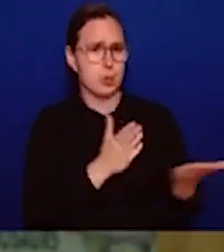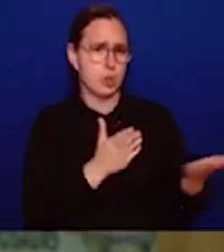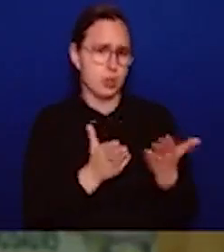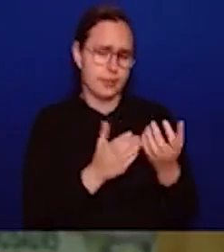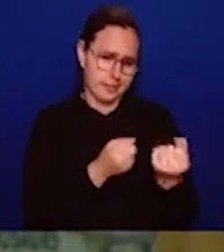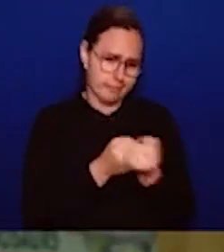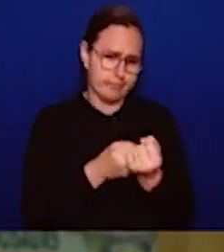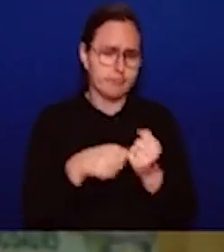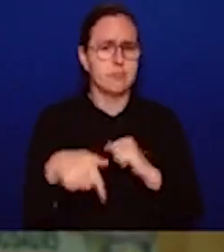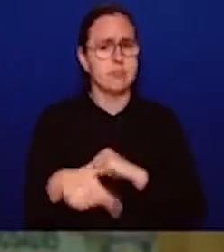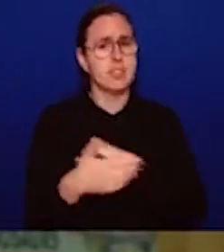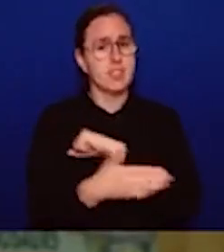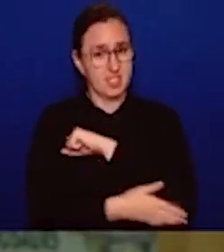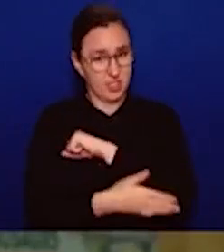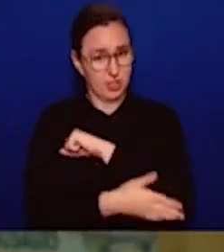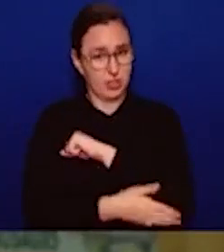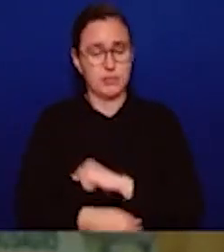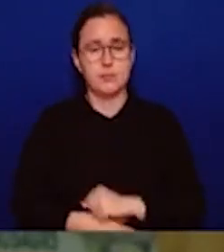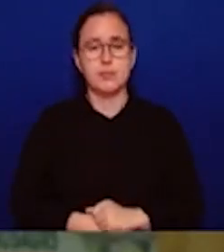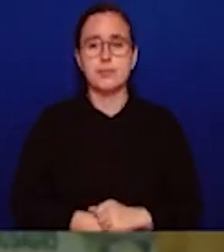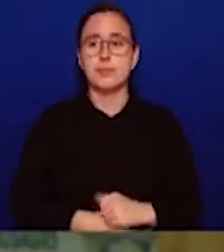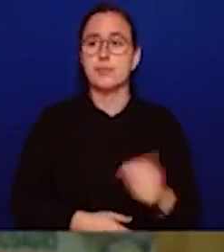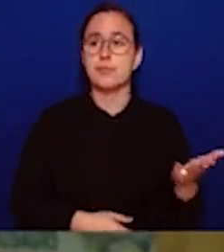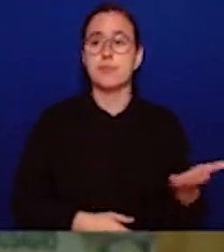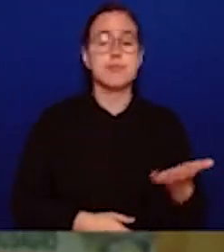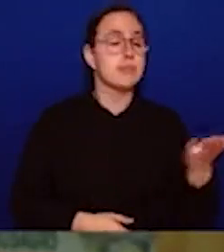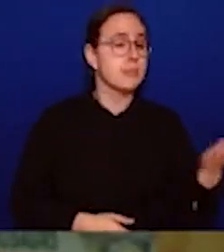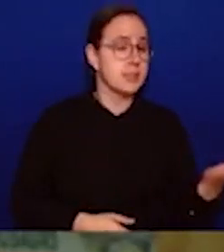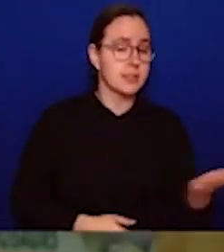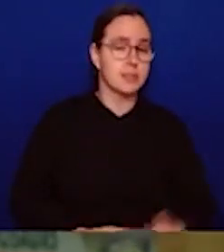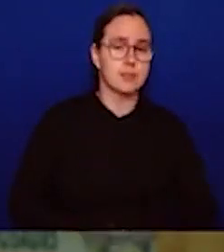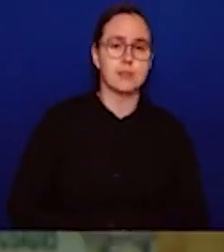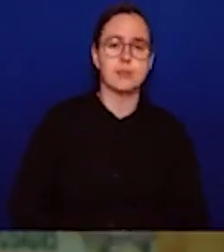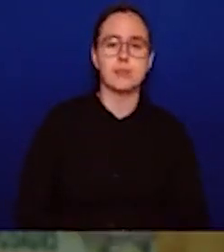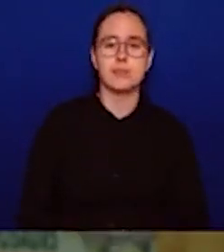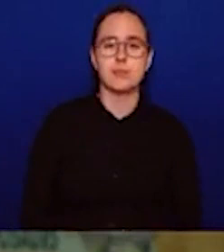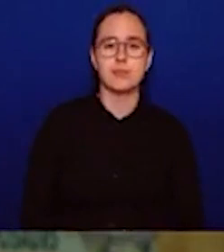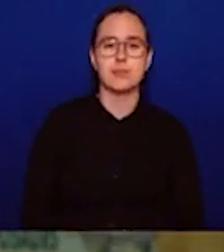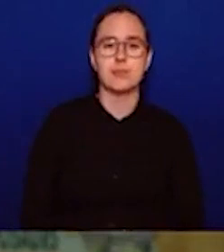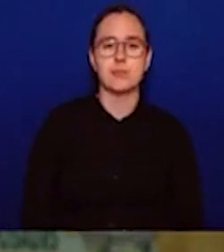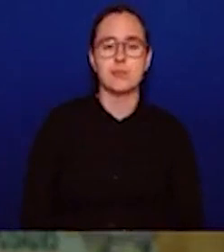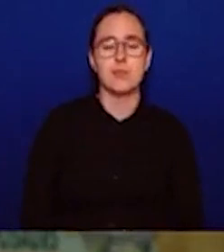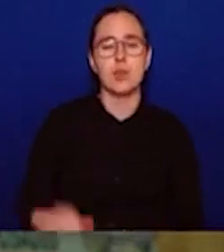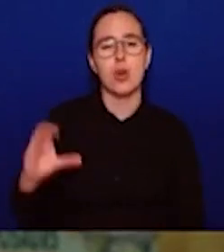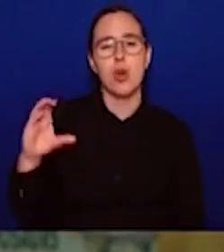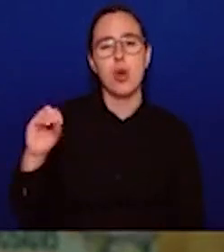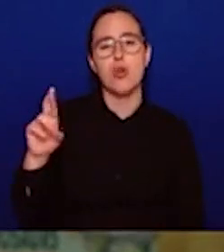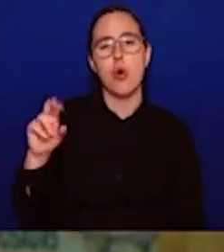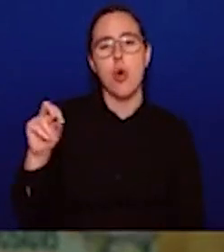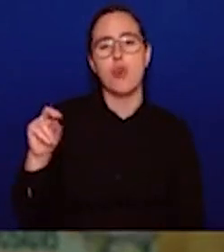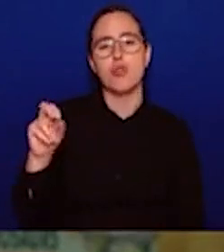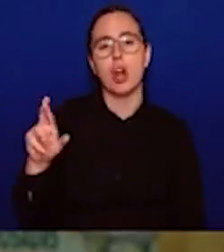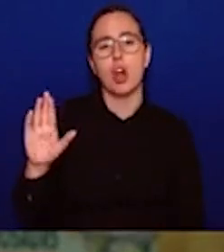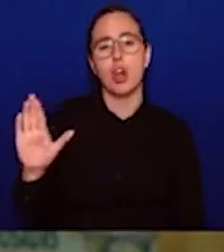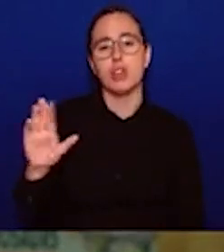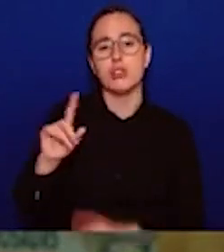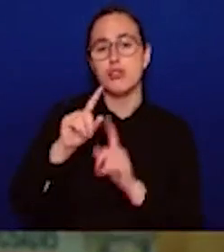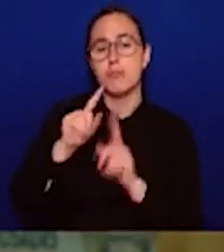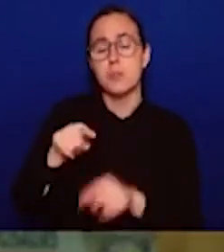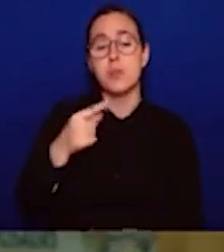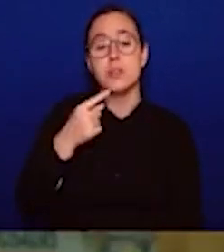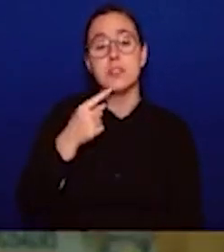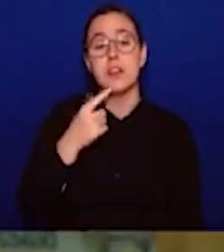The coroner's report came out again. 179 people died in October of drug poisonings. Looking at